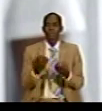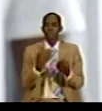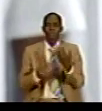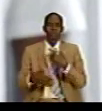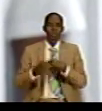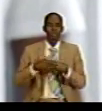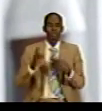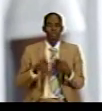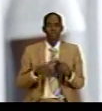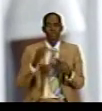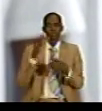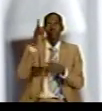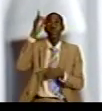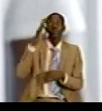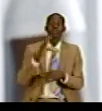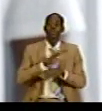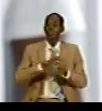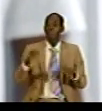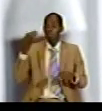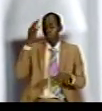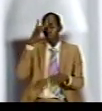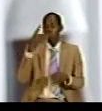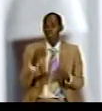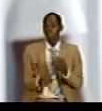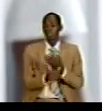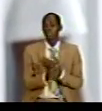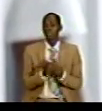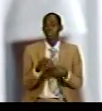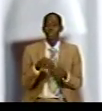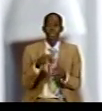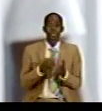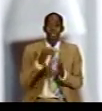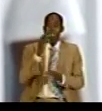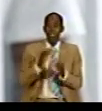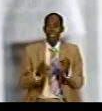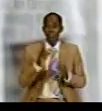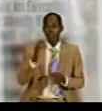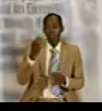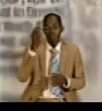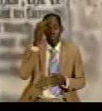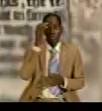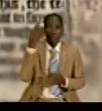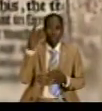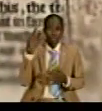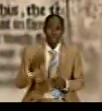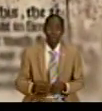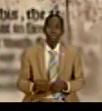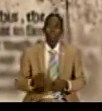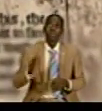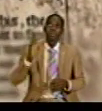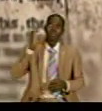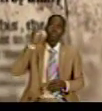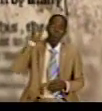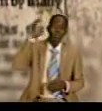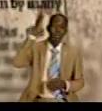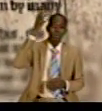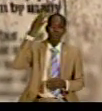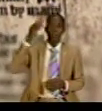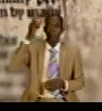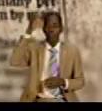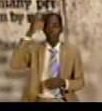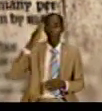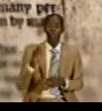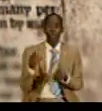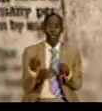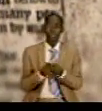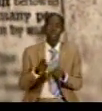God, they don't know the terror of God. If you knew the terror of the Lord as well as Paul